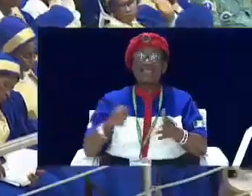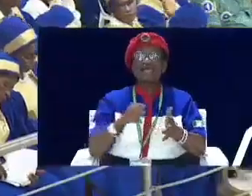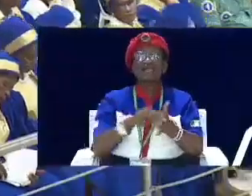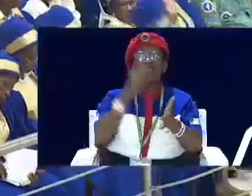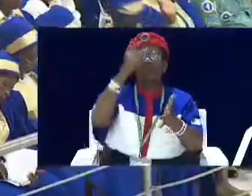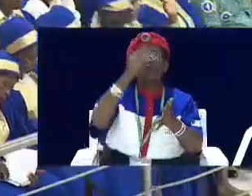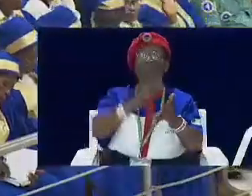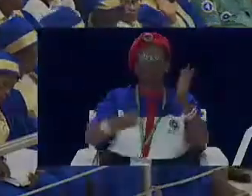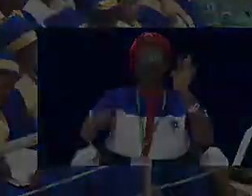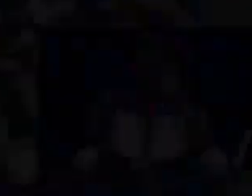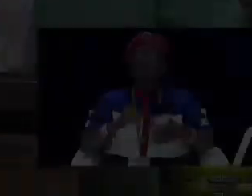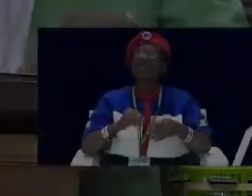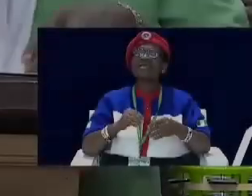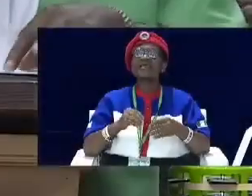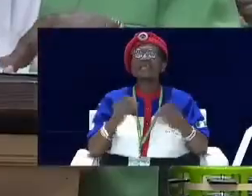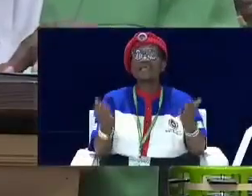gba.